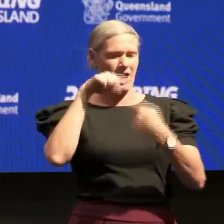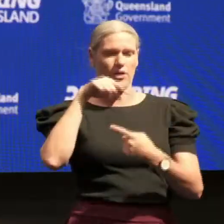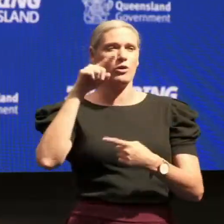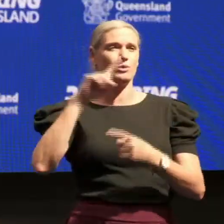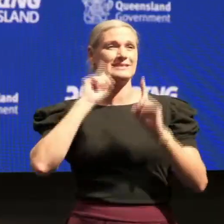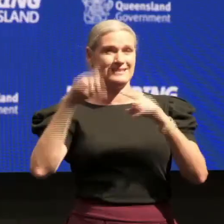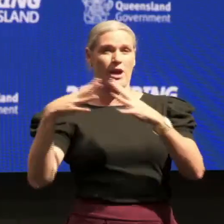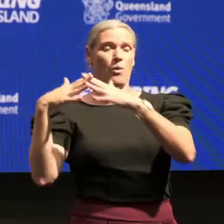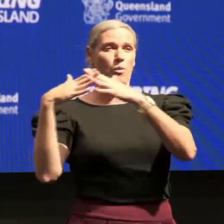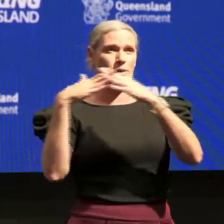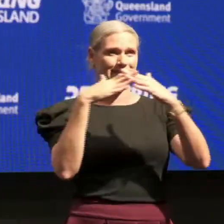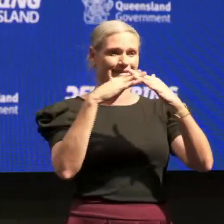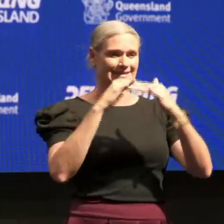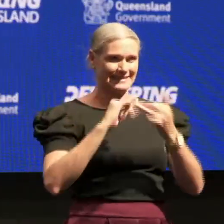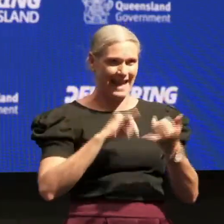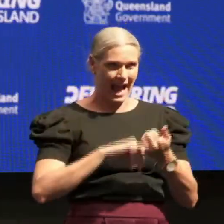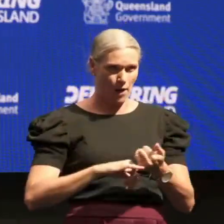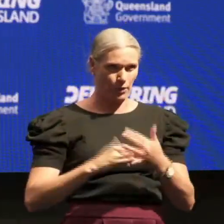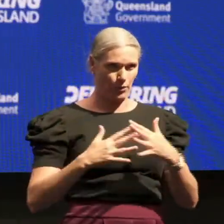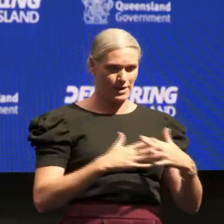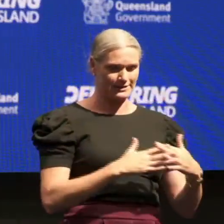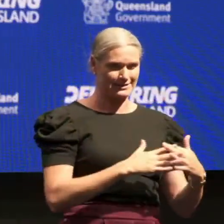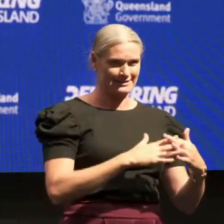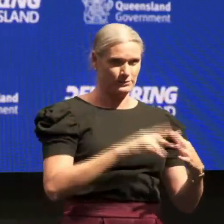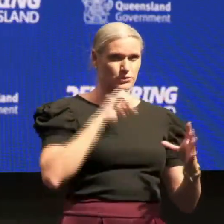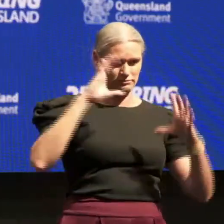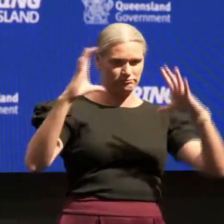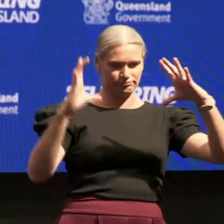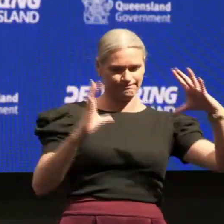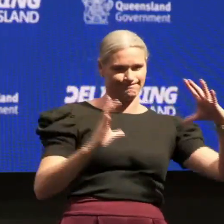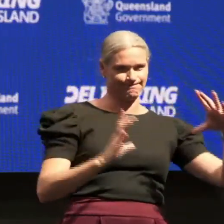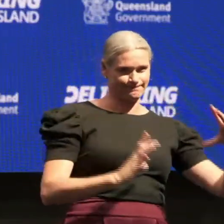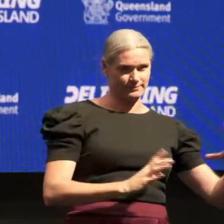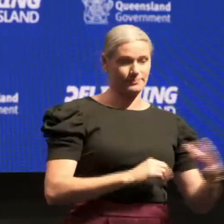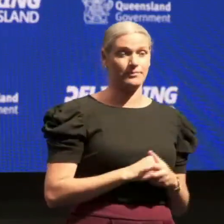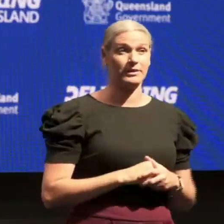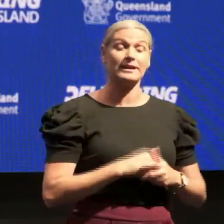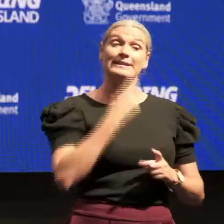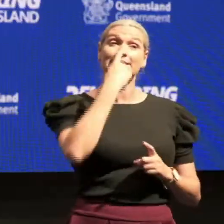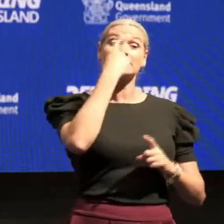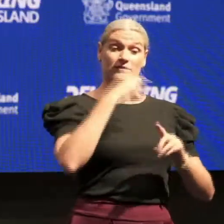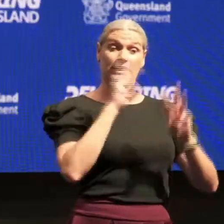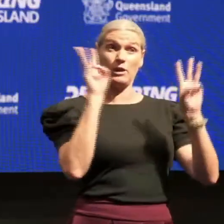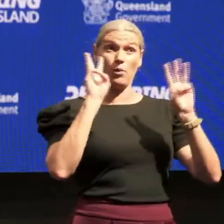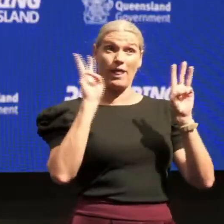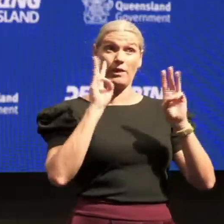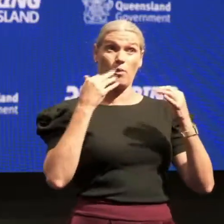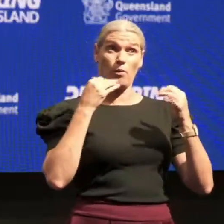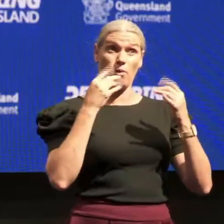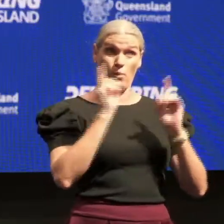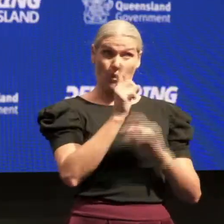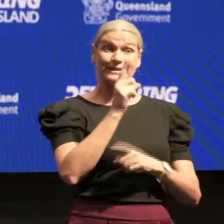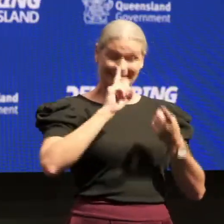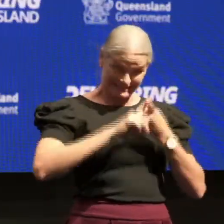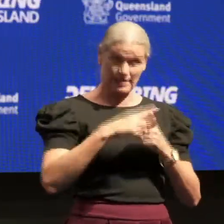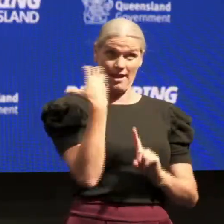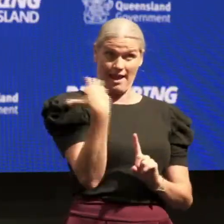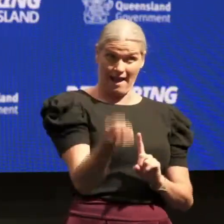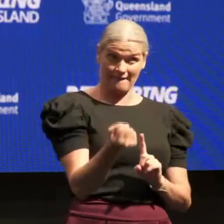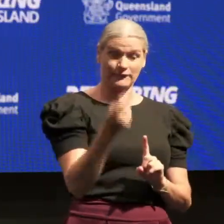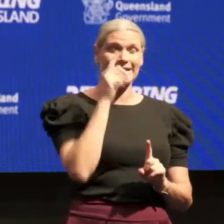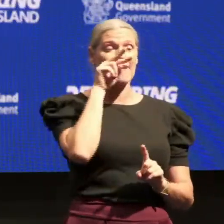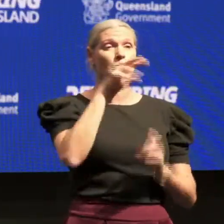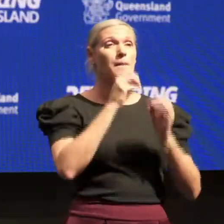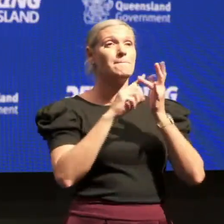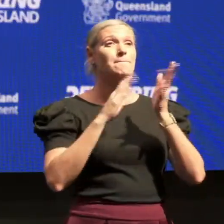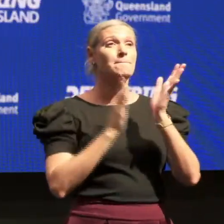move west-southwest. A severe weather warning is current, and all the information in regards to